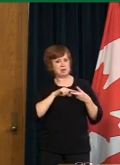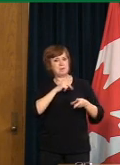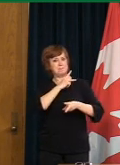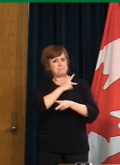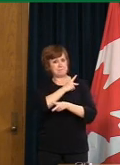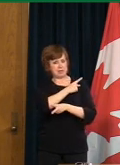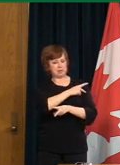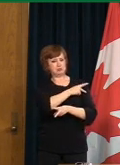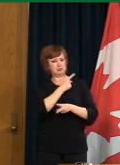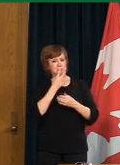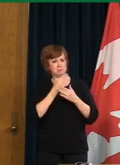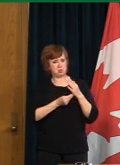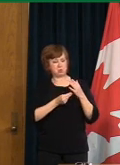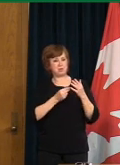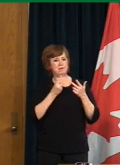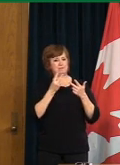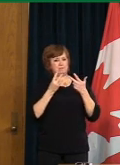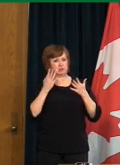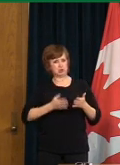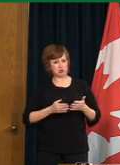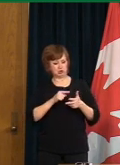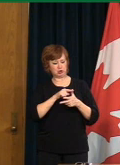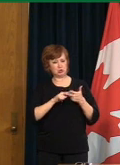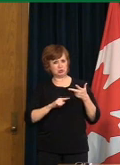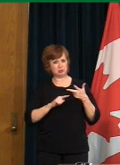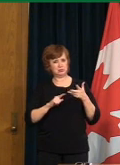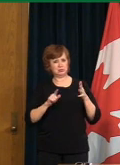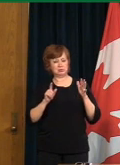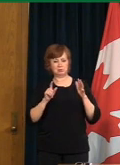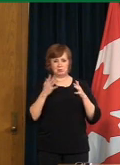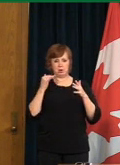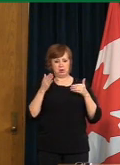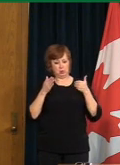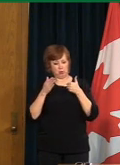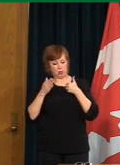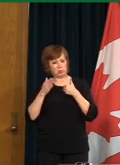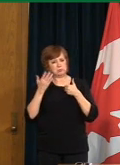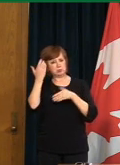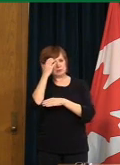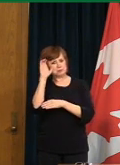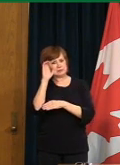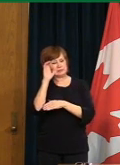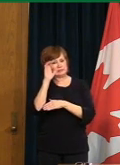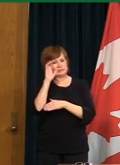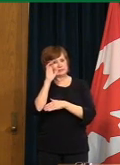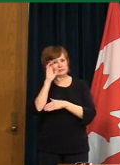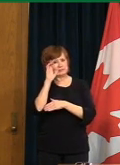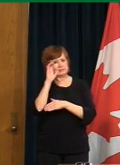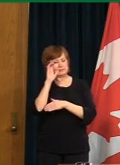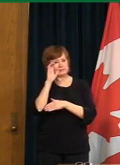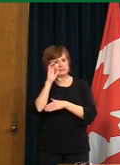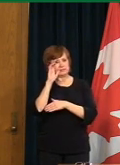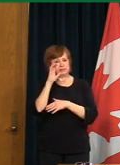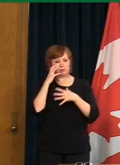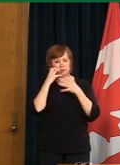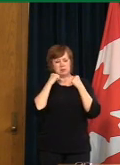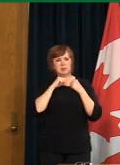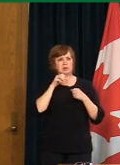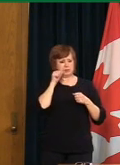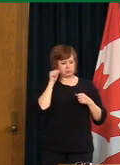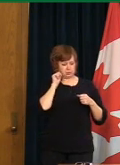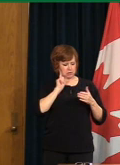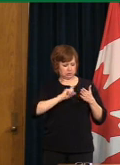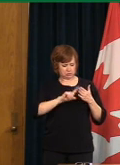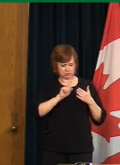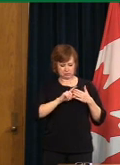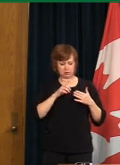may have an opportunity to visit, hopefully, as we near the Christmas season. But we've been very good. I believe when I checked yesterday, of